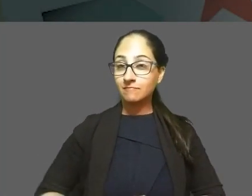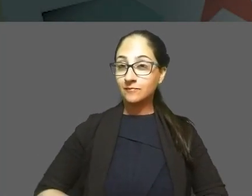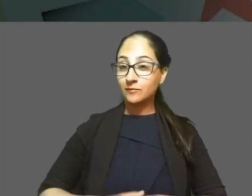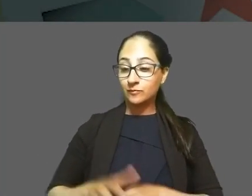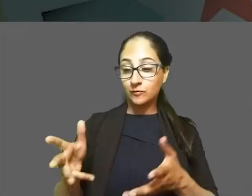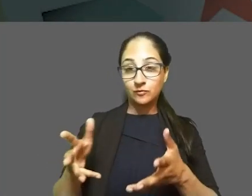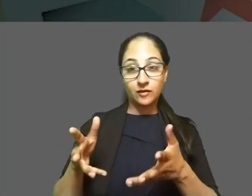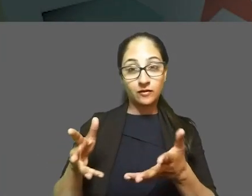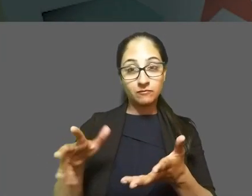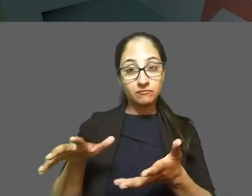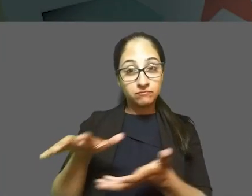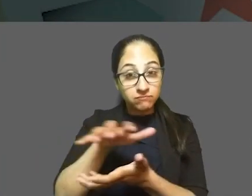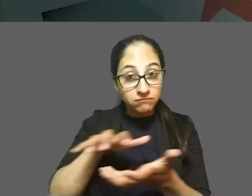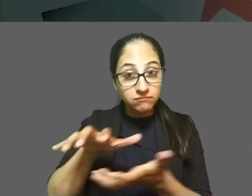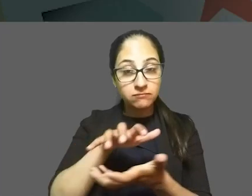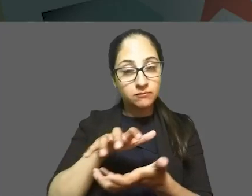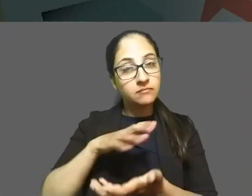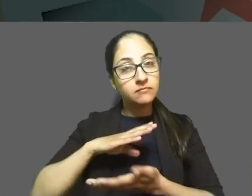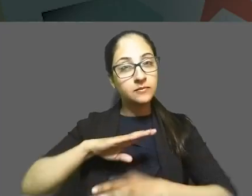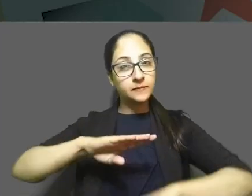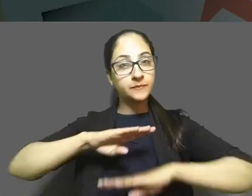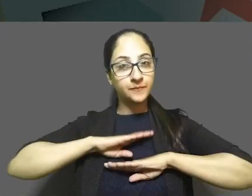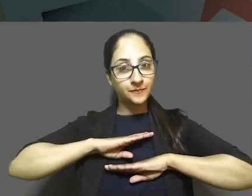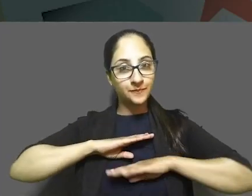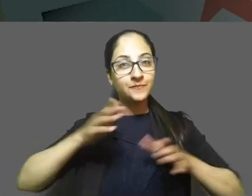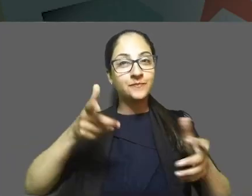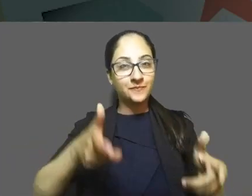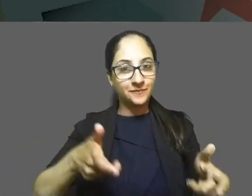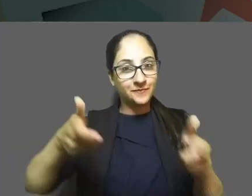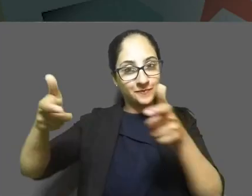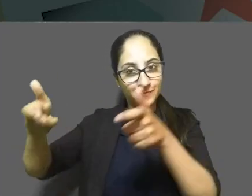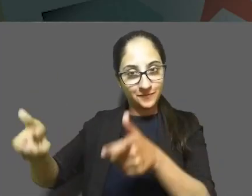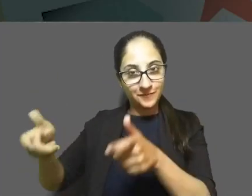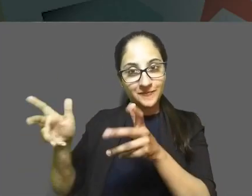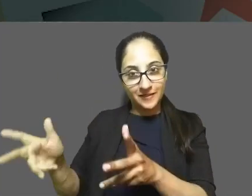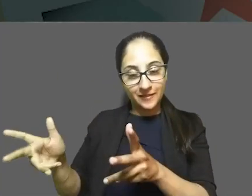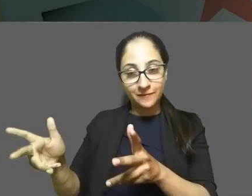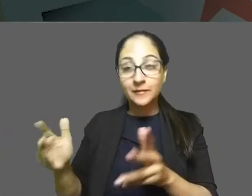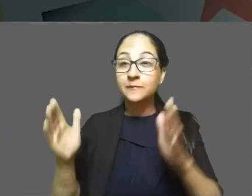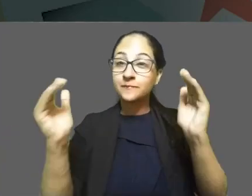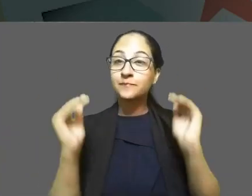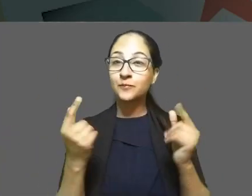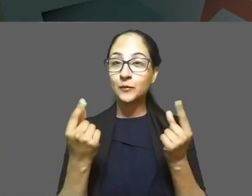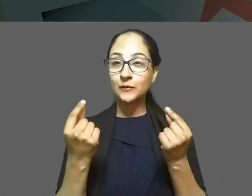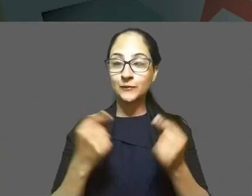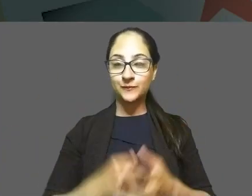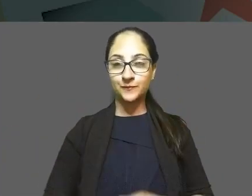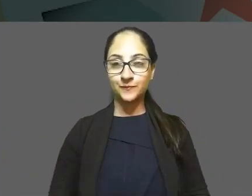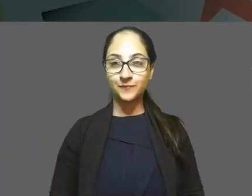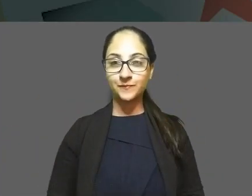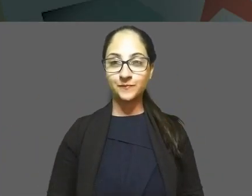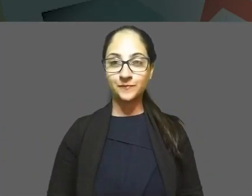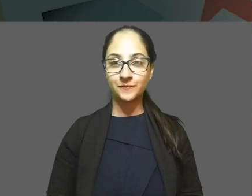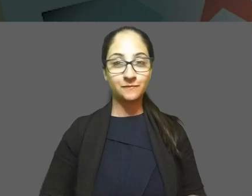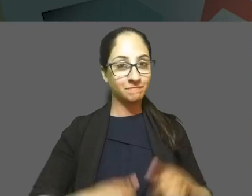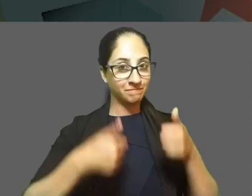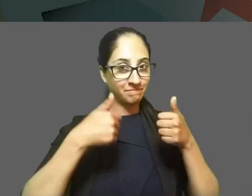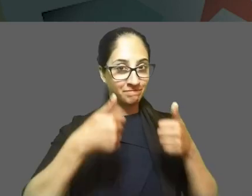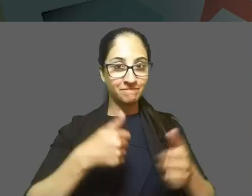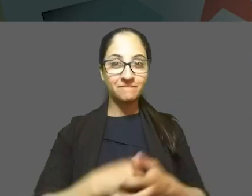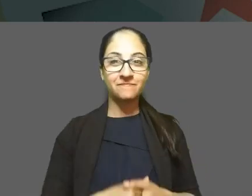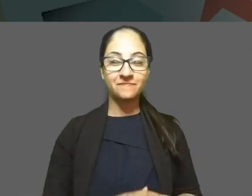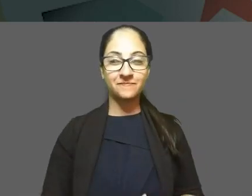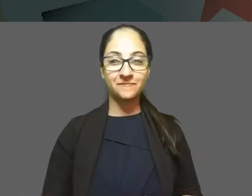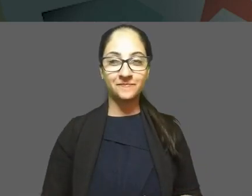Okay, I'm back and I think I have it in good enough that we can move on finally to the next